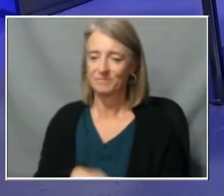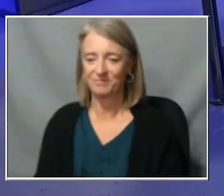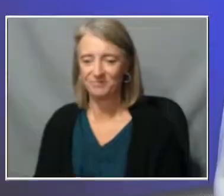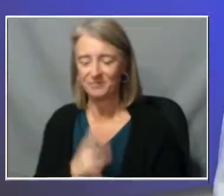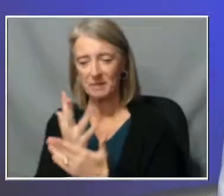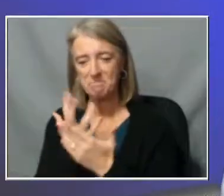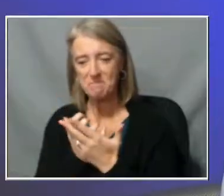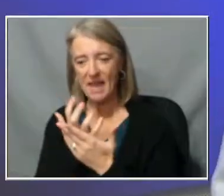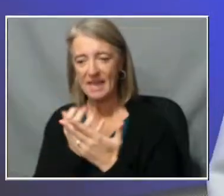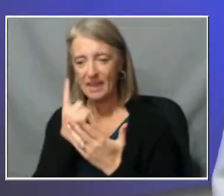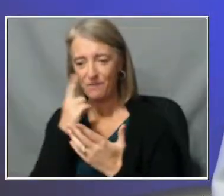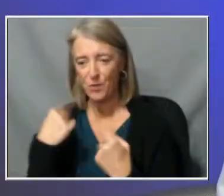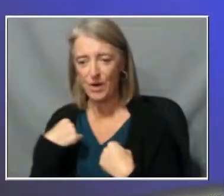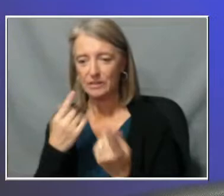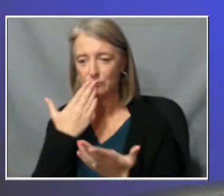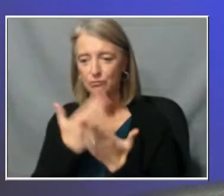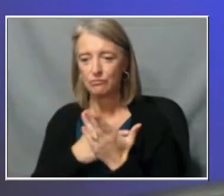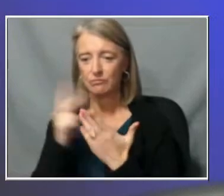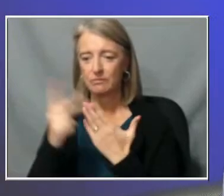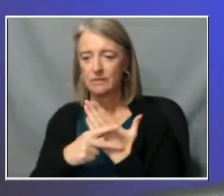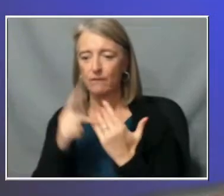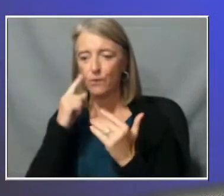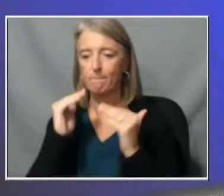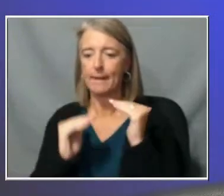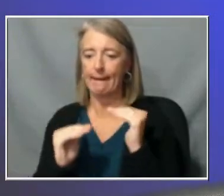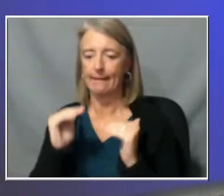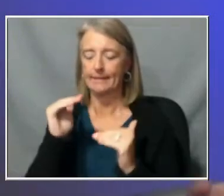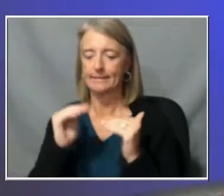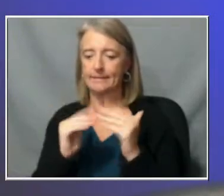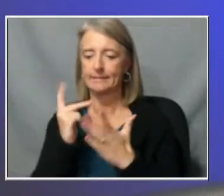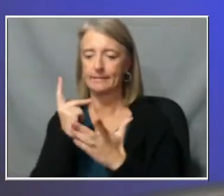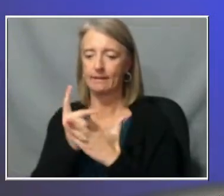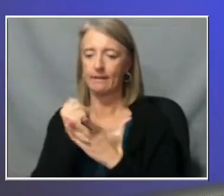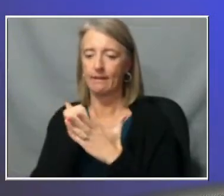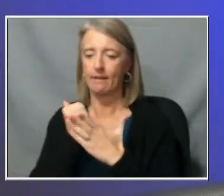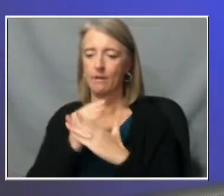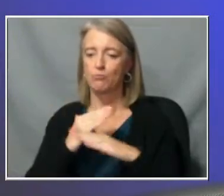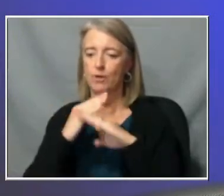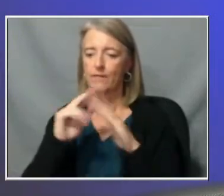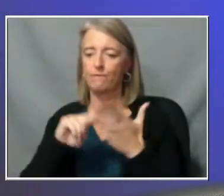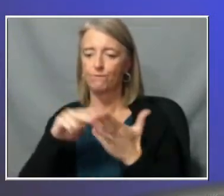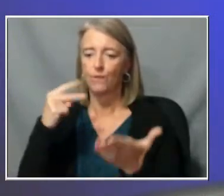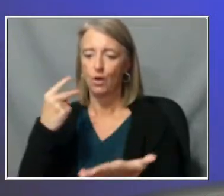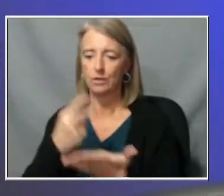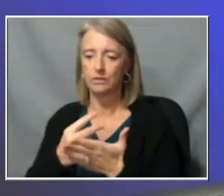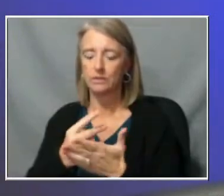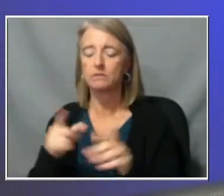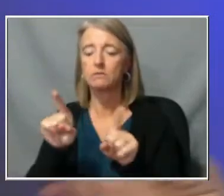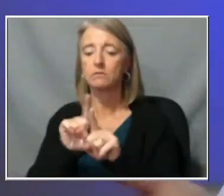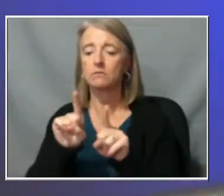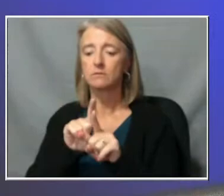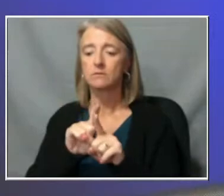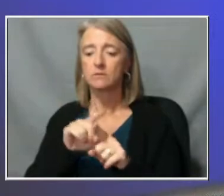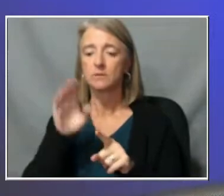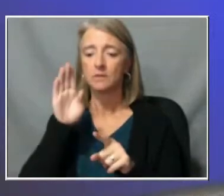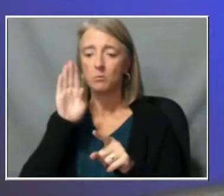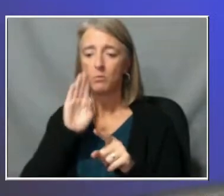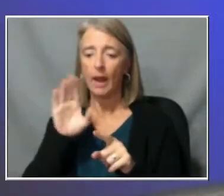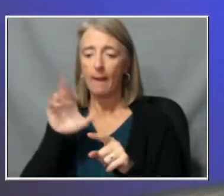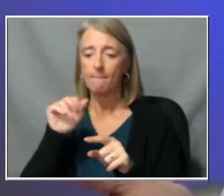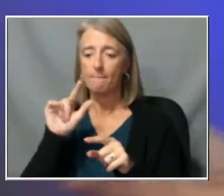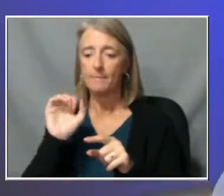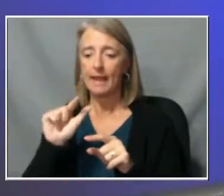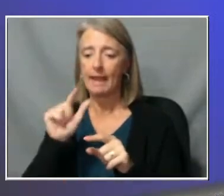begging for it. It's a great program for balance and to help prevent falls. We also have brown bag lunches, and there are some really